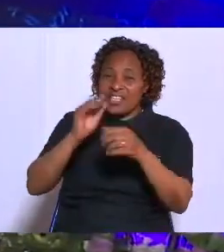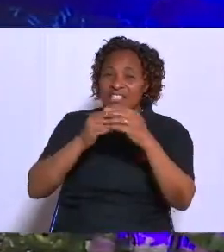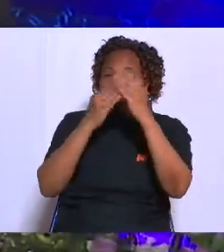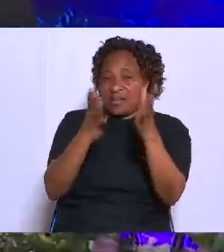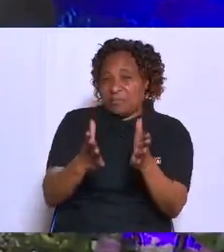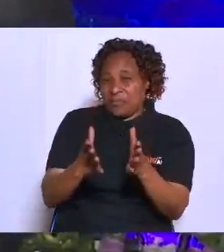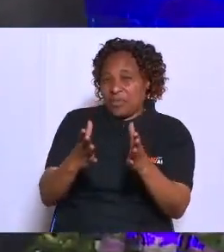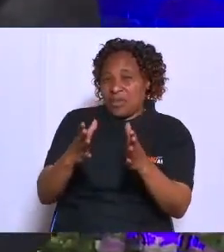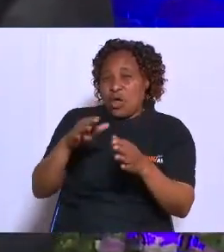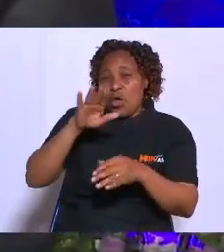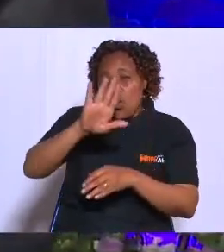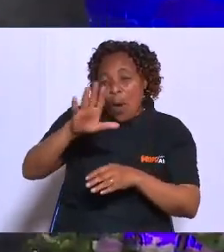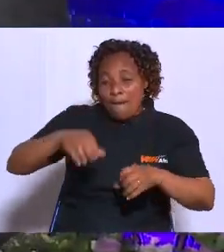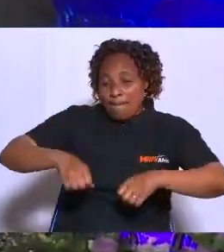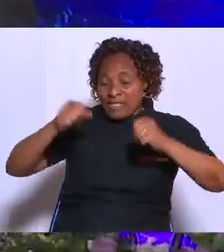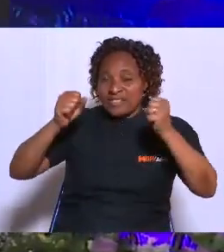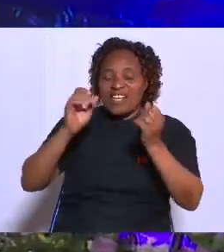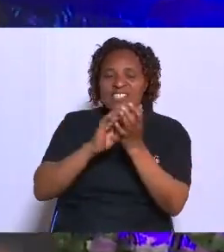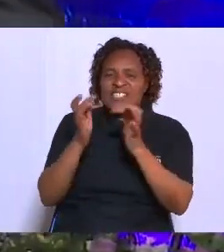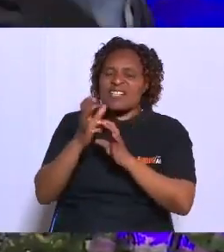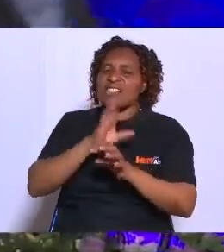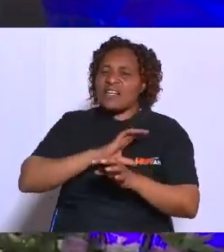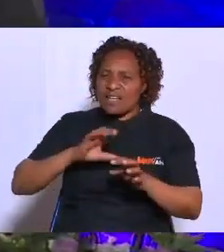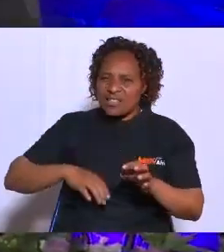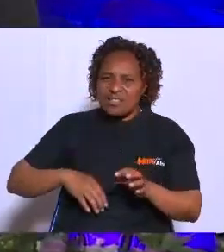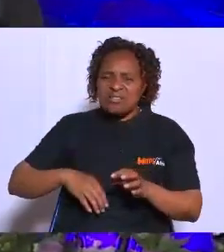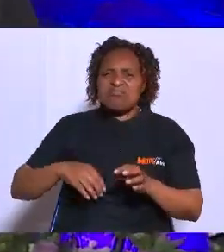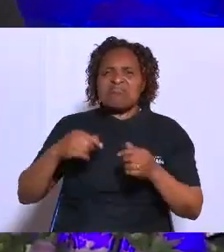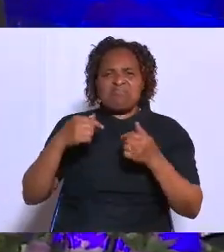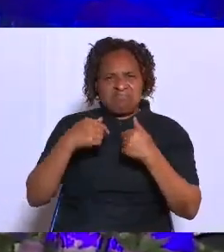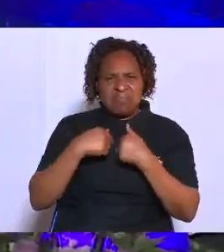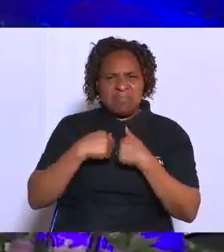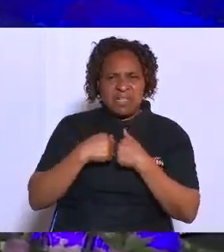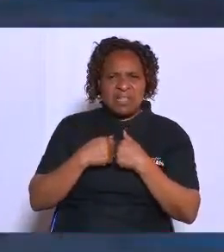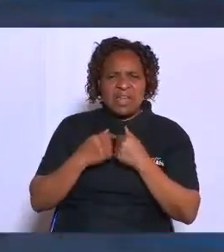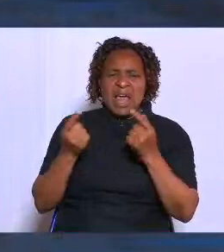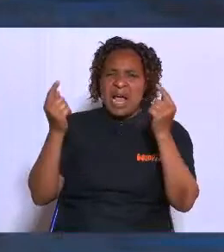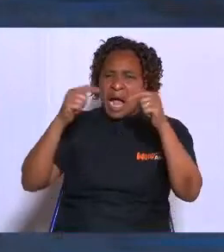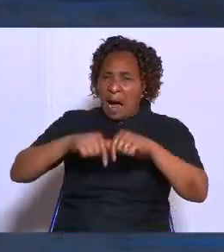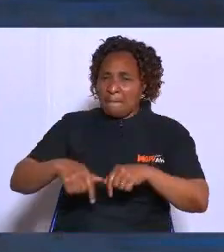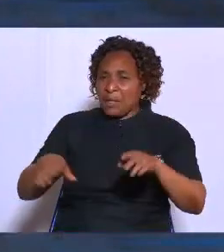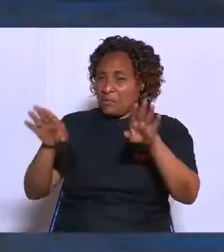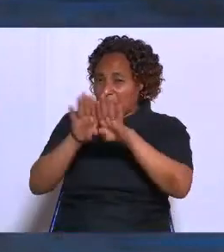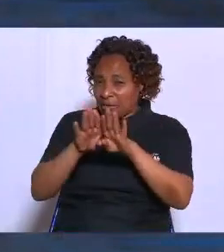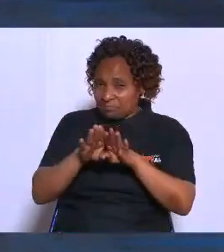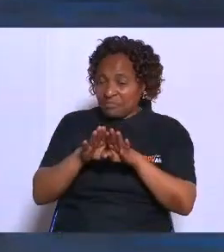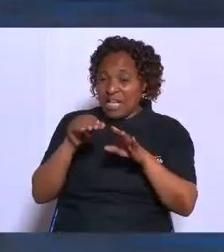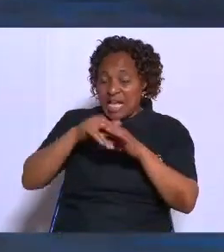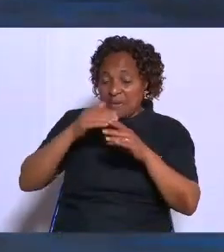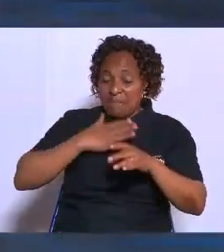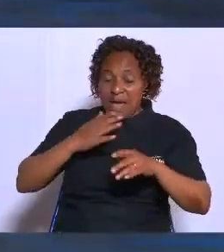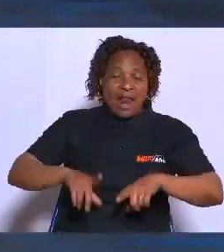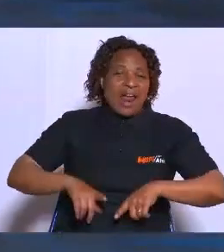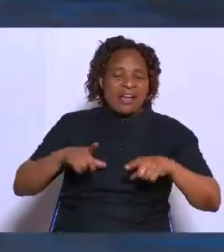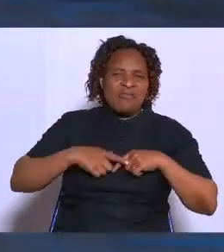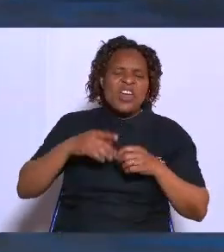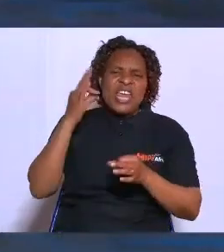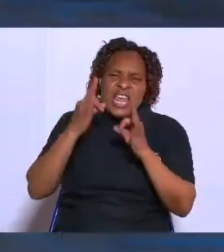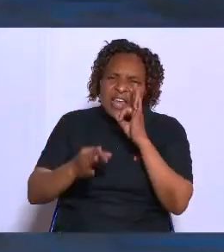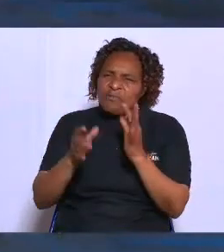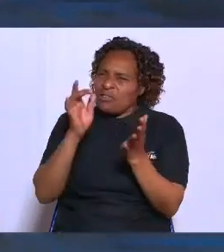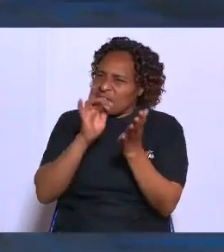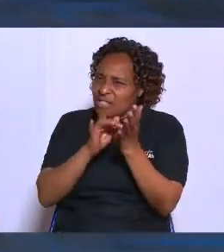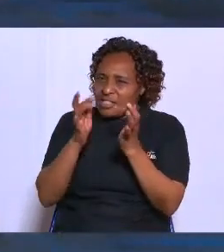or is your master Jesus Christ I had to come to the conclusion in my life if Jesus Christ